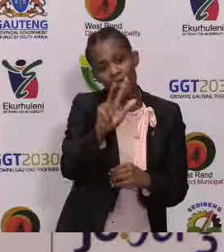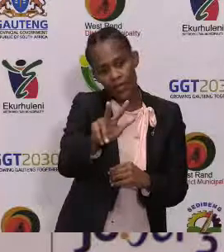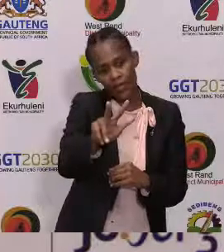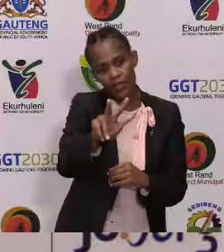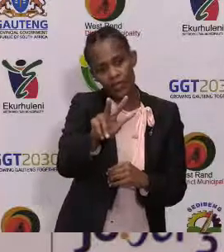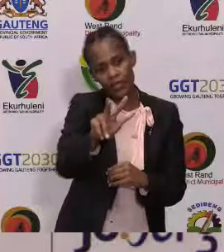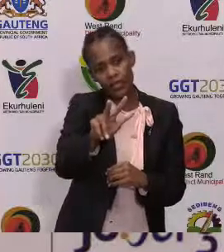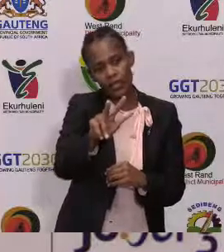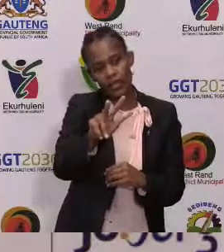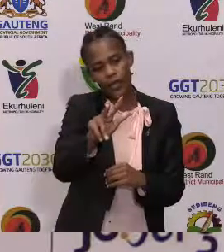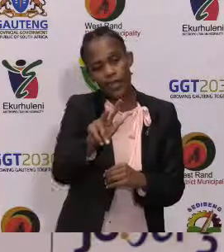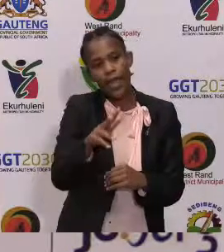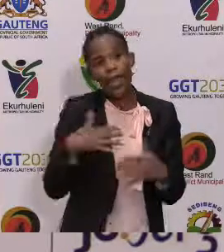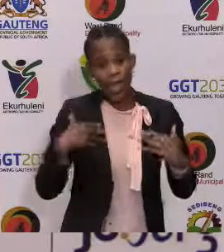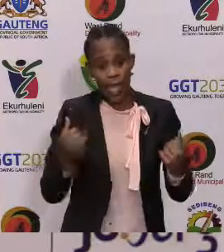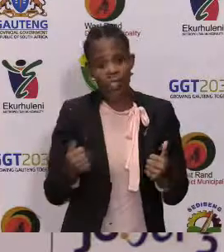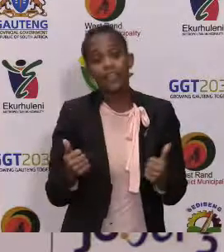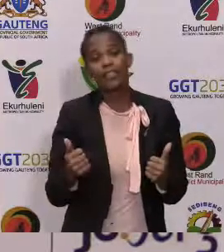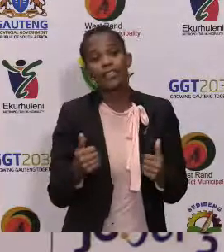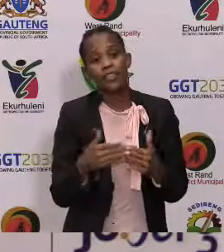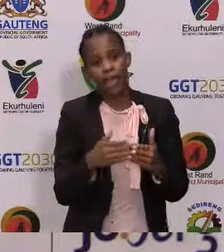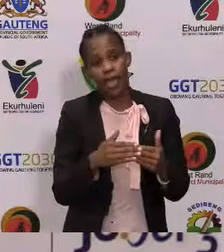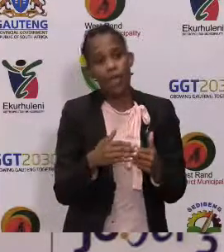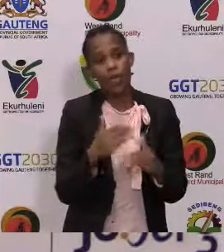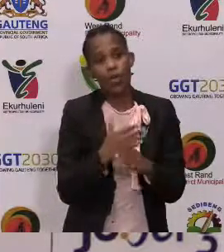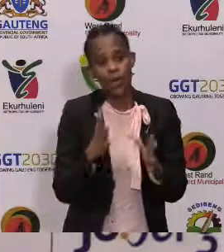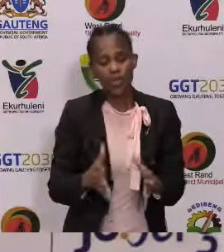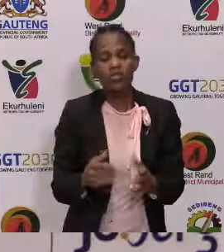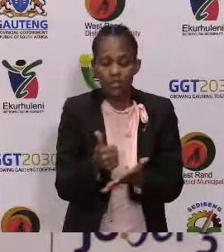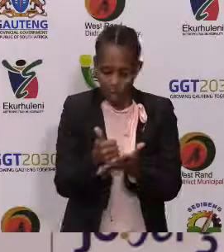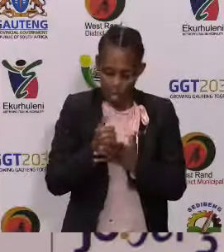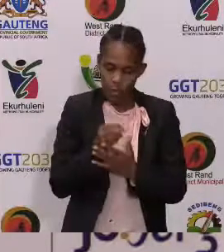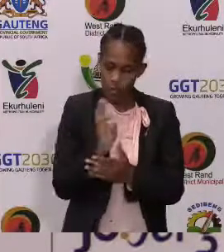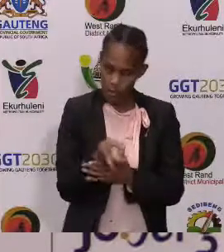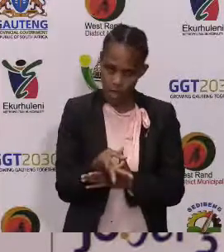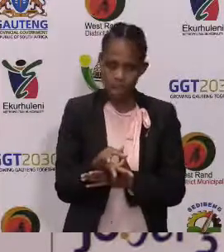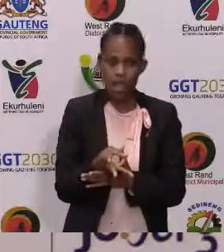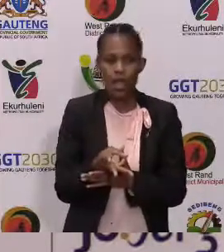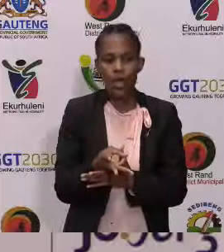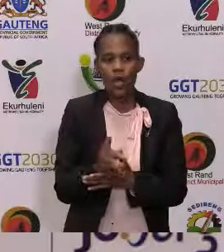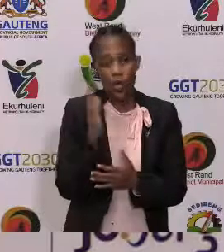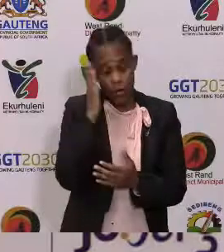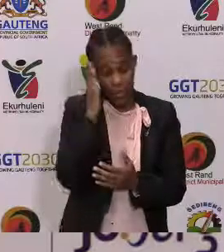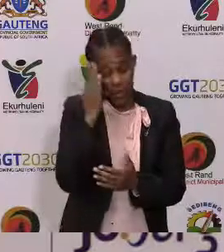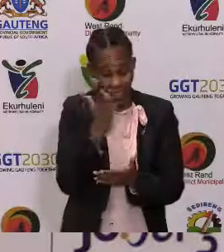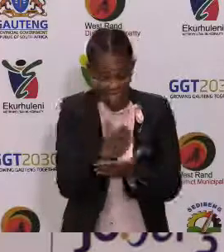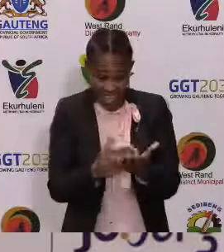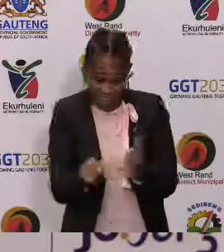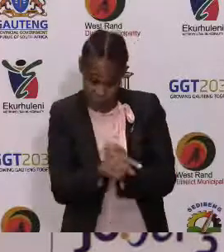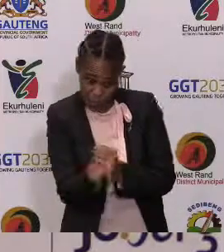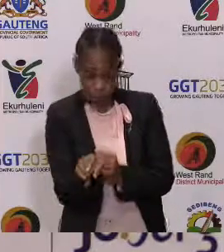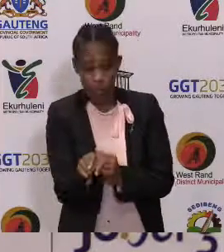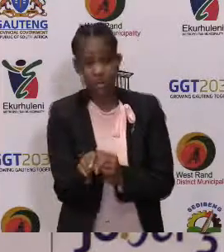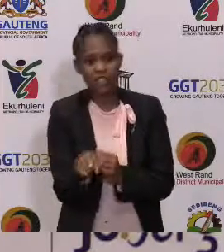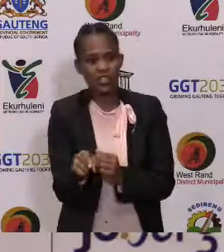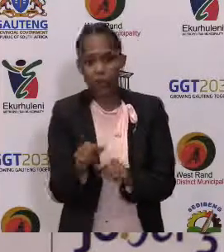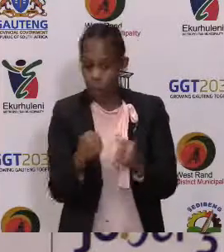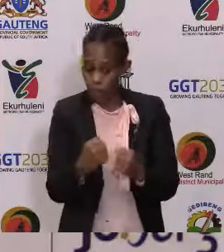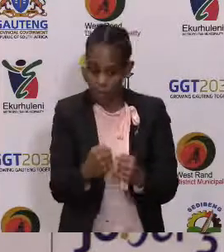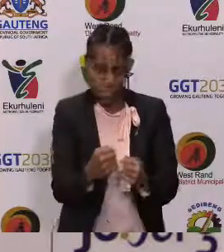5,438 healthcare workers will help us. We know that some of them is not permanent,